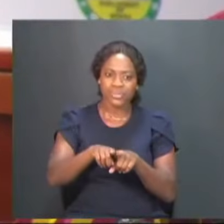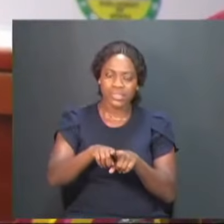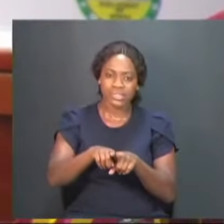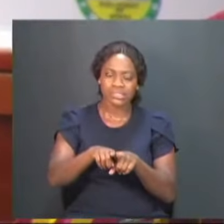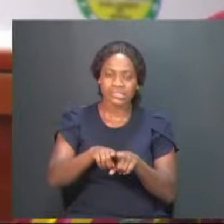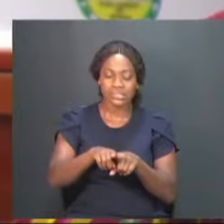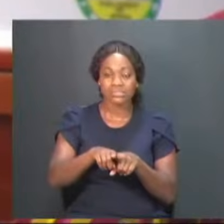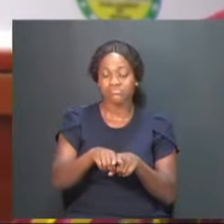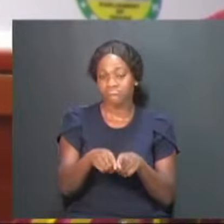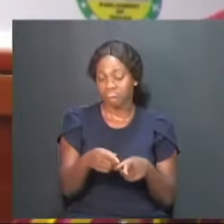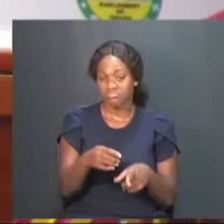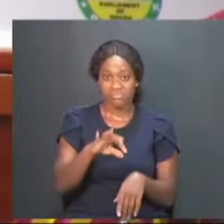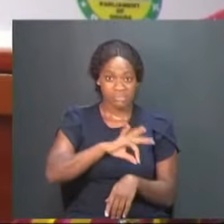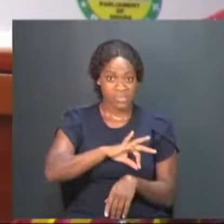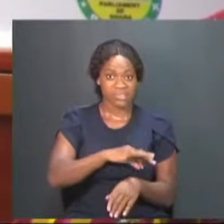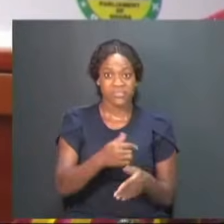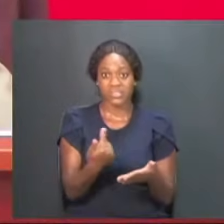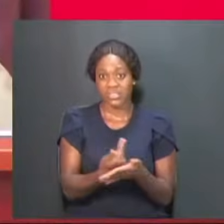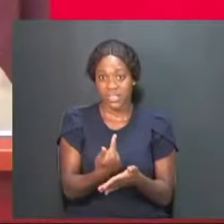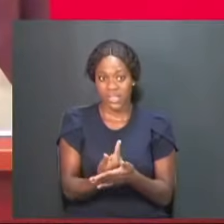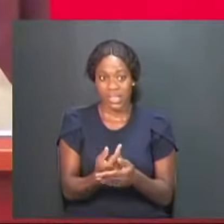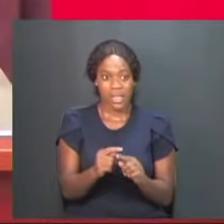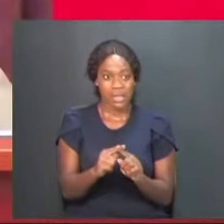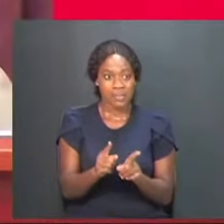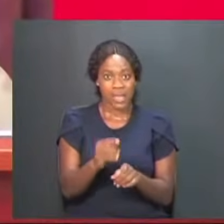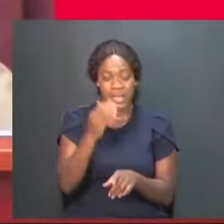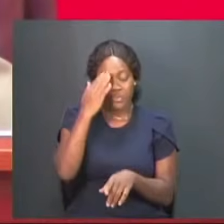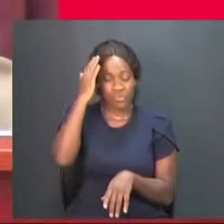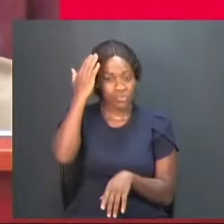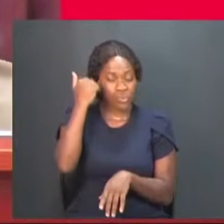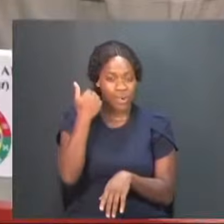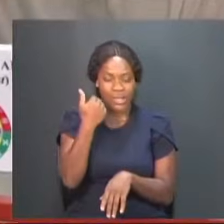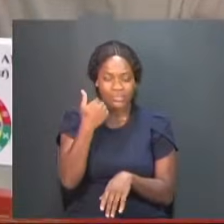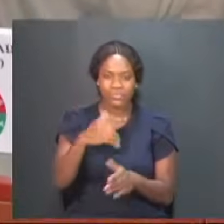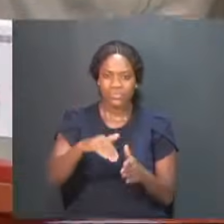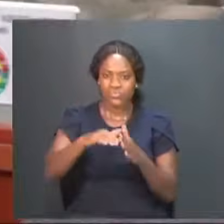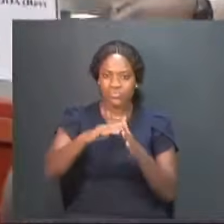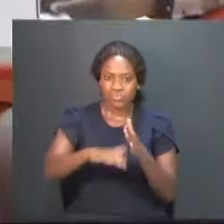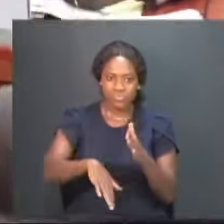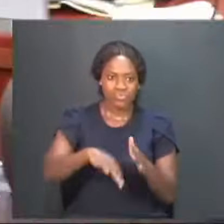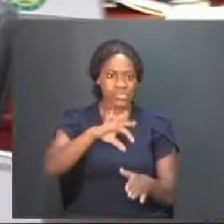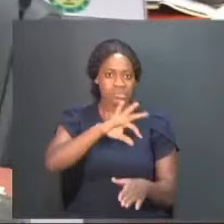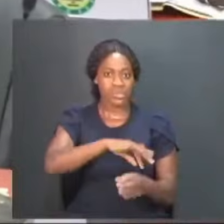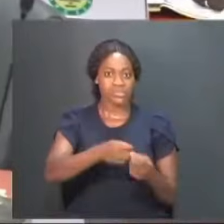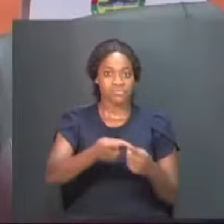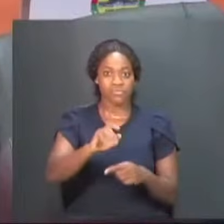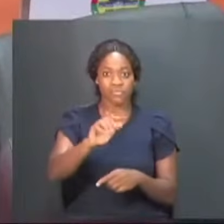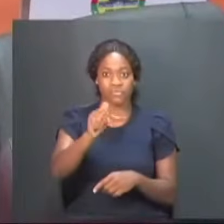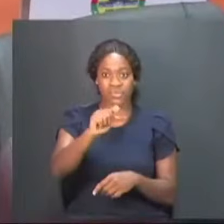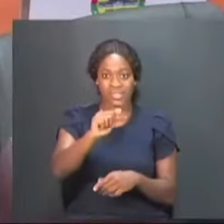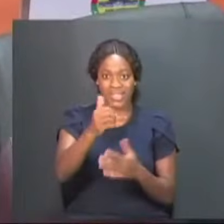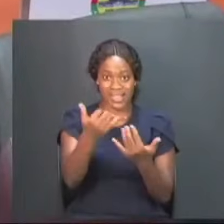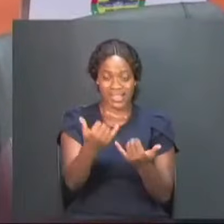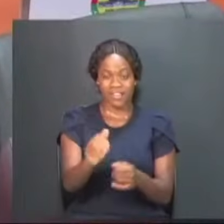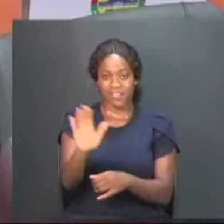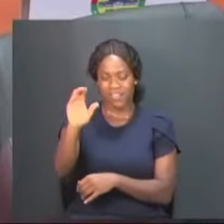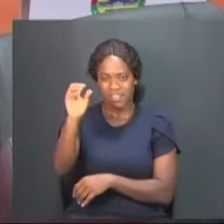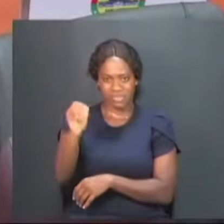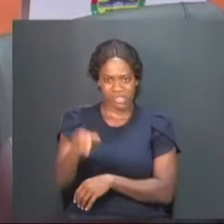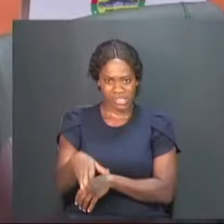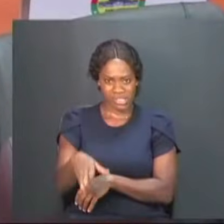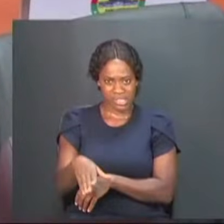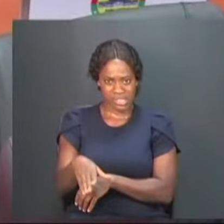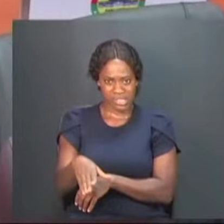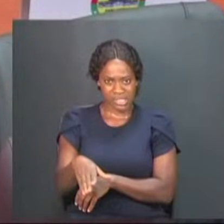best interest of this country. But we don't know what led to the reduction in the royalties from 10 to 5%, and what has necessitated